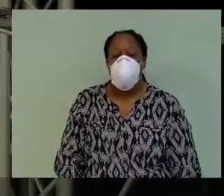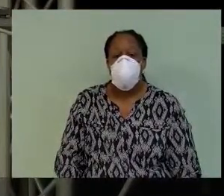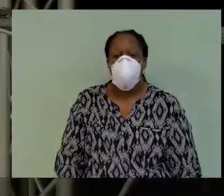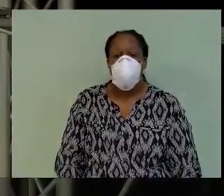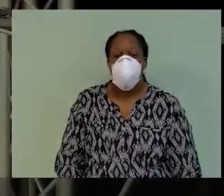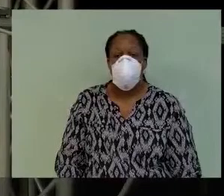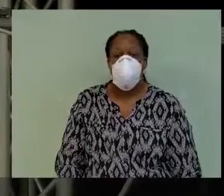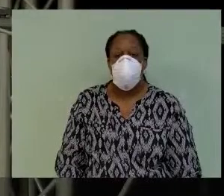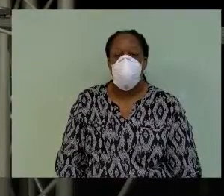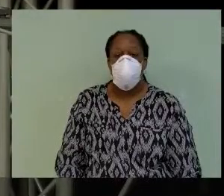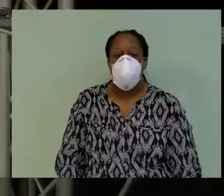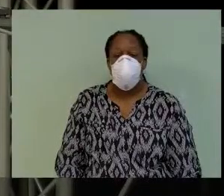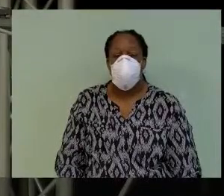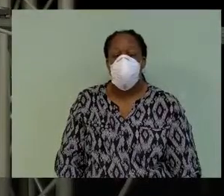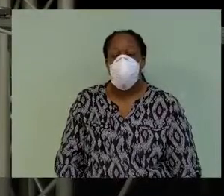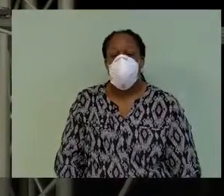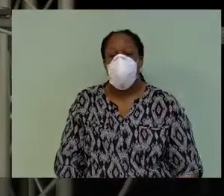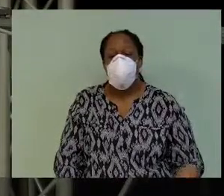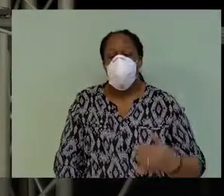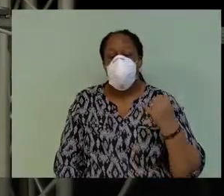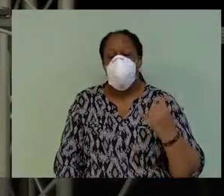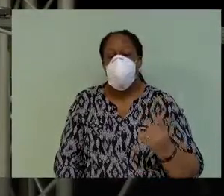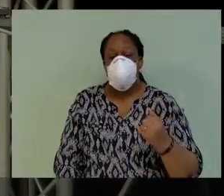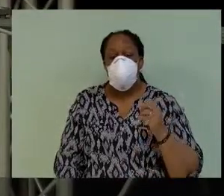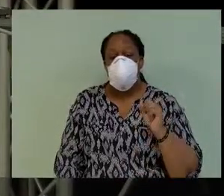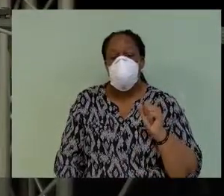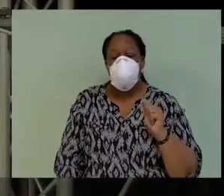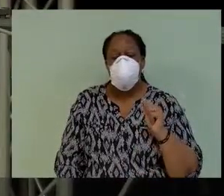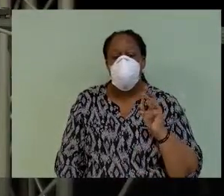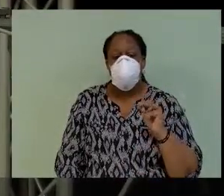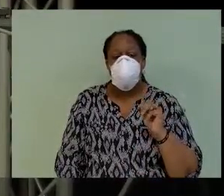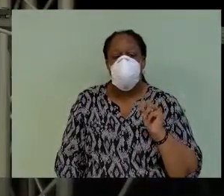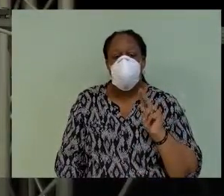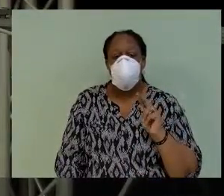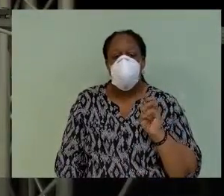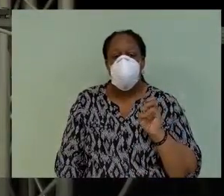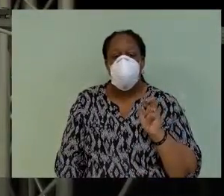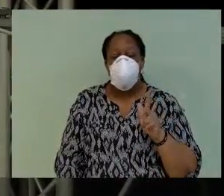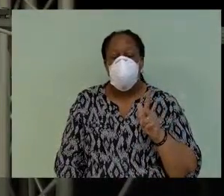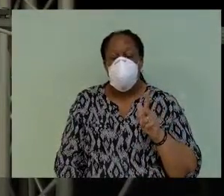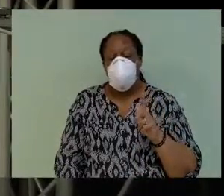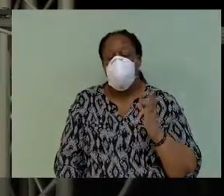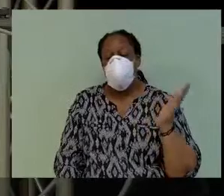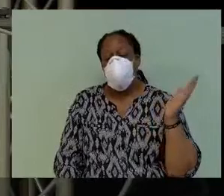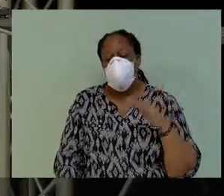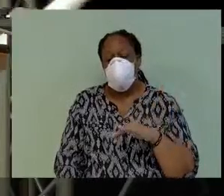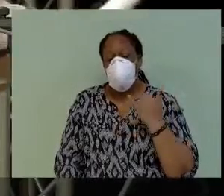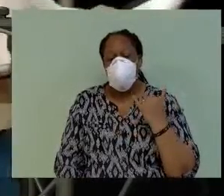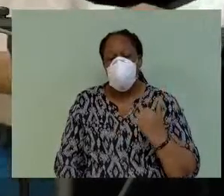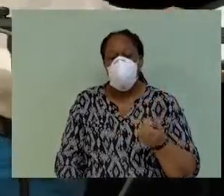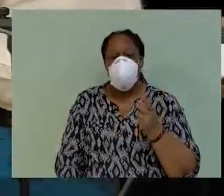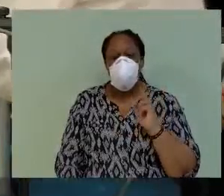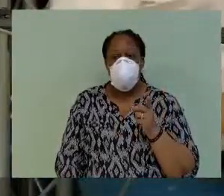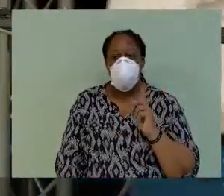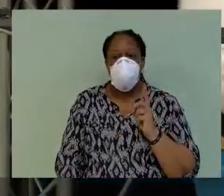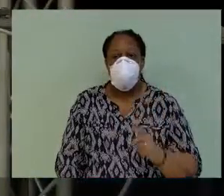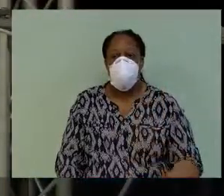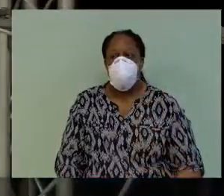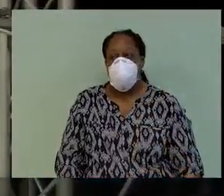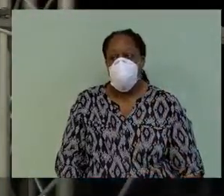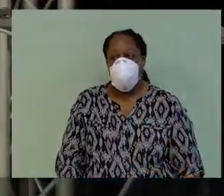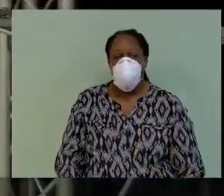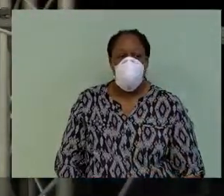the COVID-19 National Task Force, to address us. Mr. Samuel.